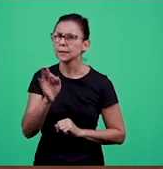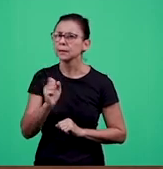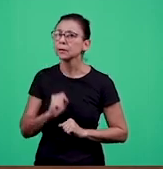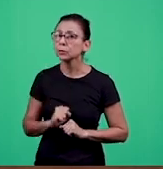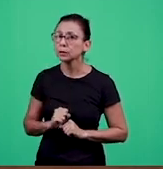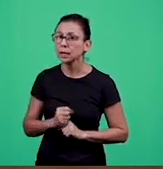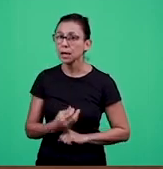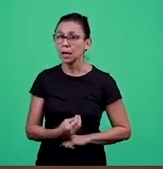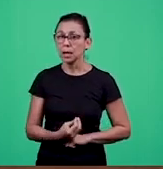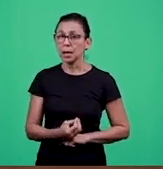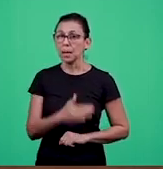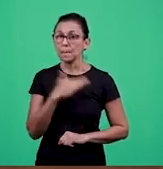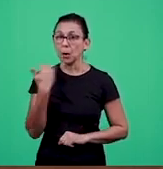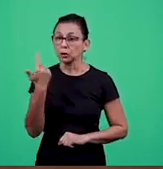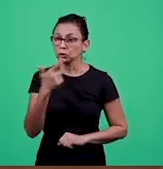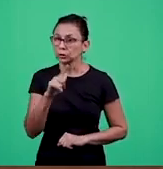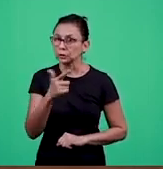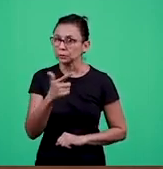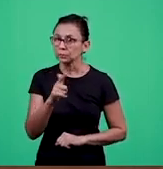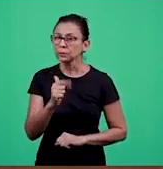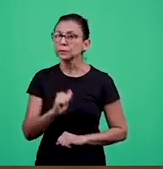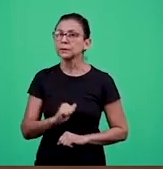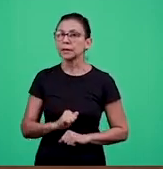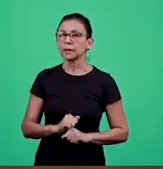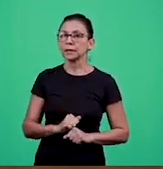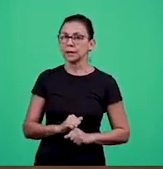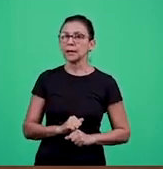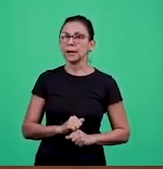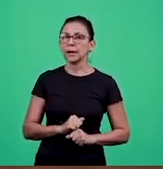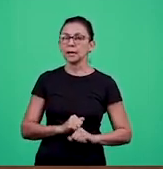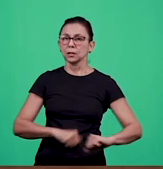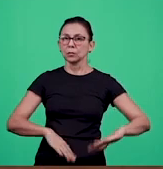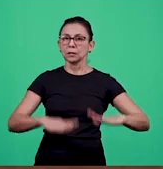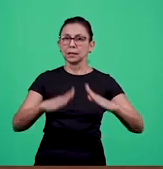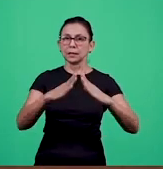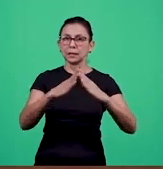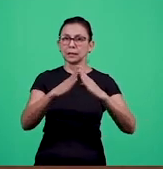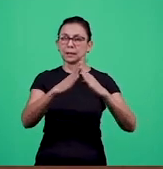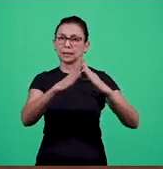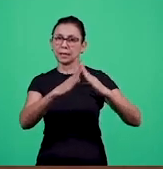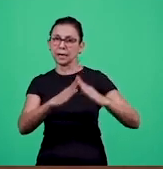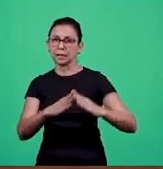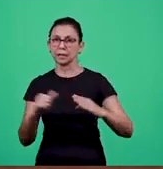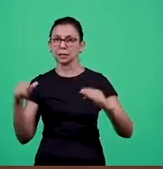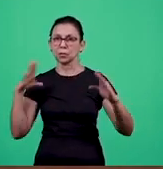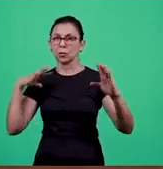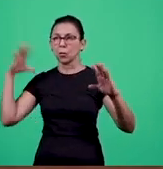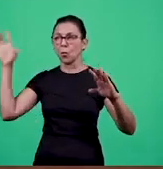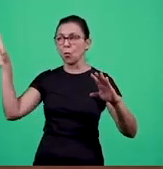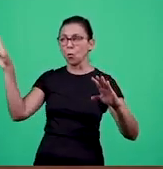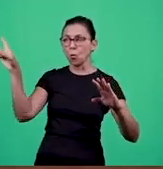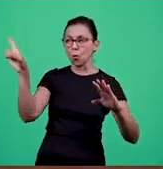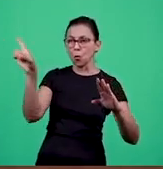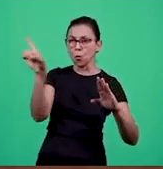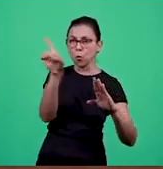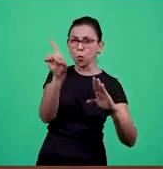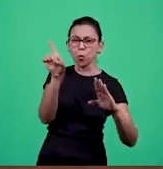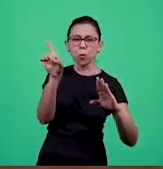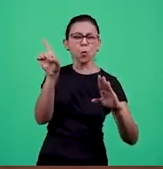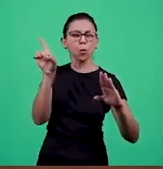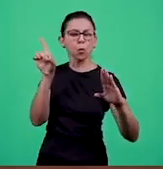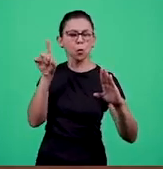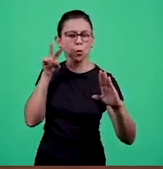guarantees, the deliverance in that house. When the evil would pass, it wouldn't touch any of the